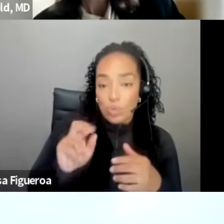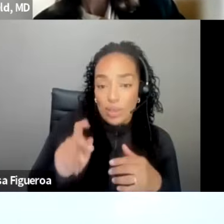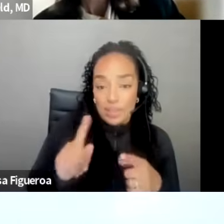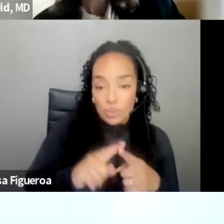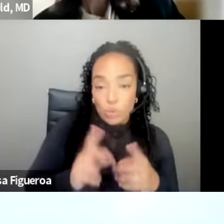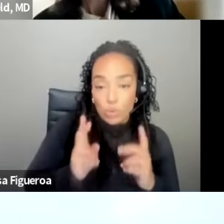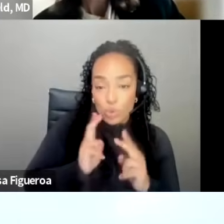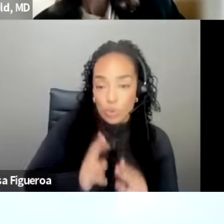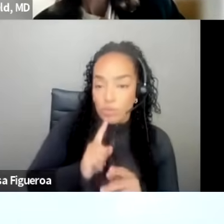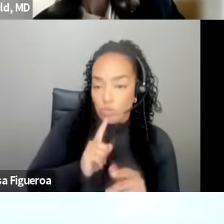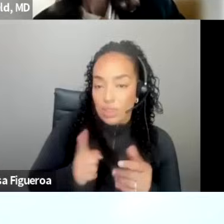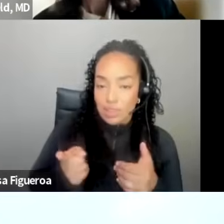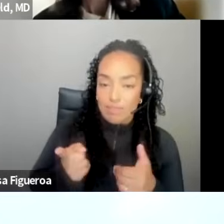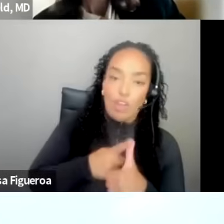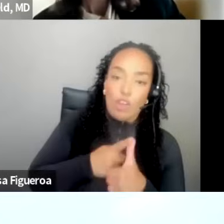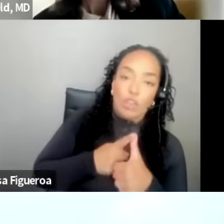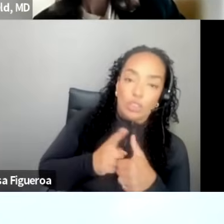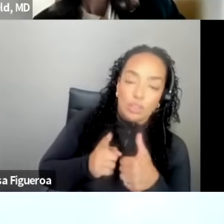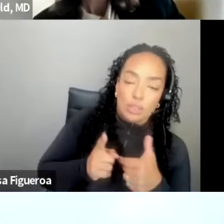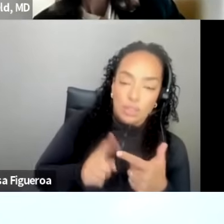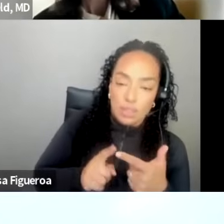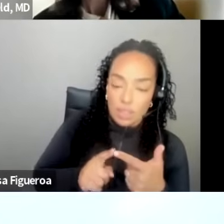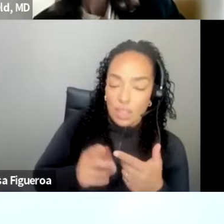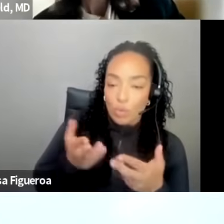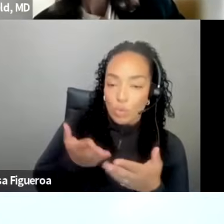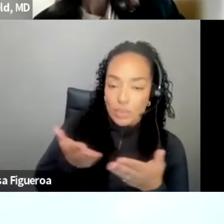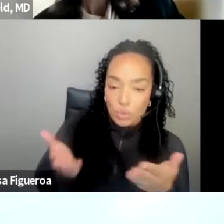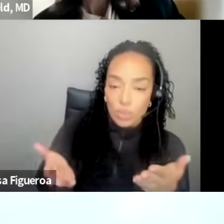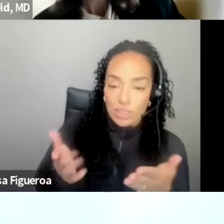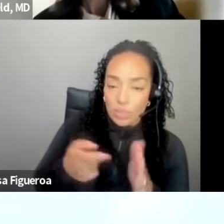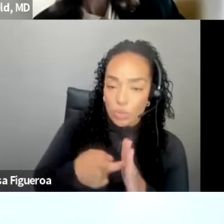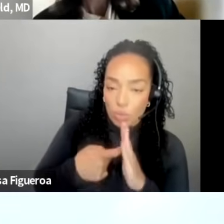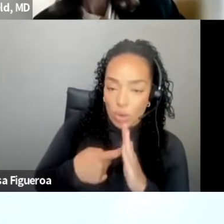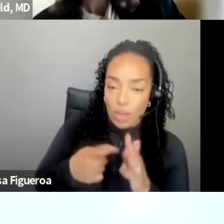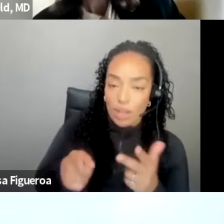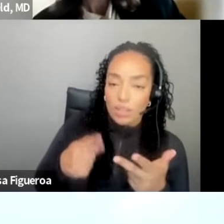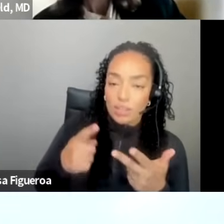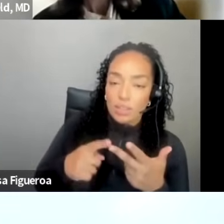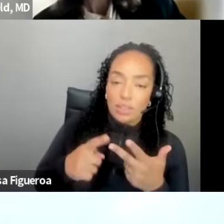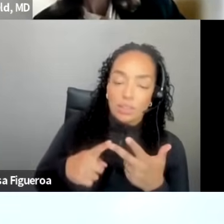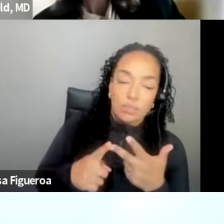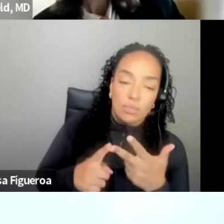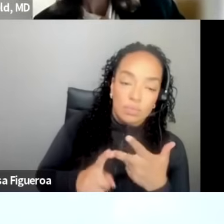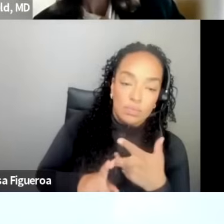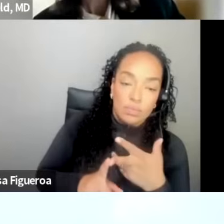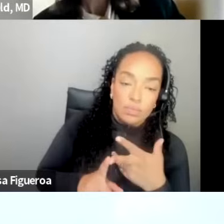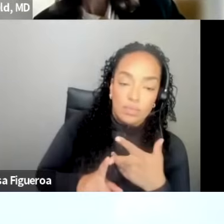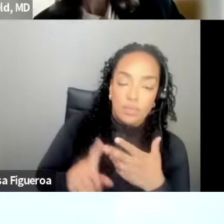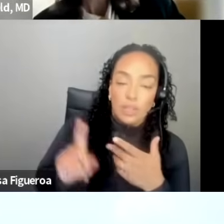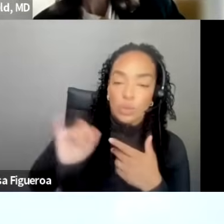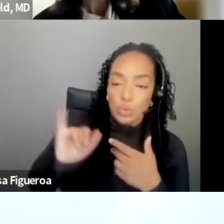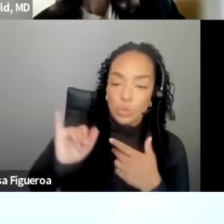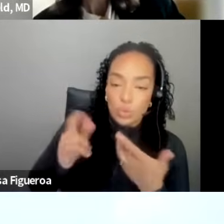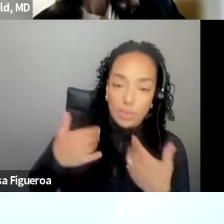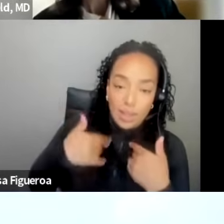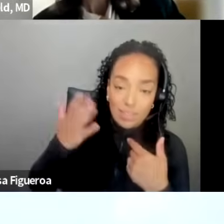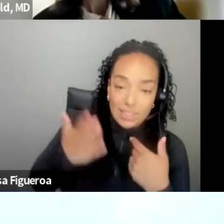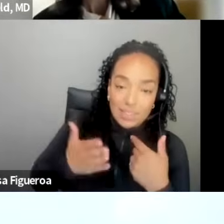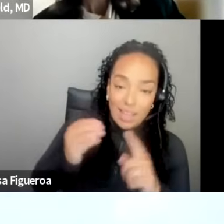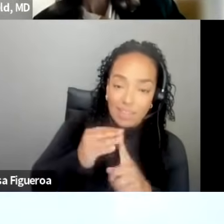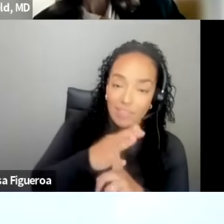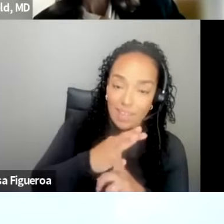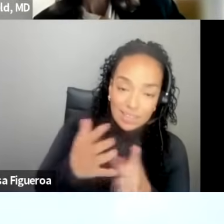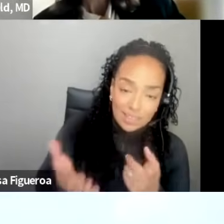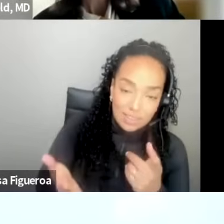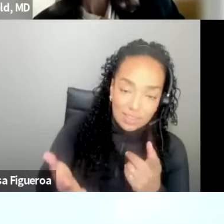and foremost, the resourcing required to do it, and then the potential side effects if we disrupt